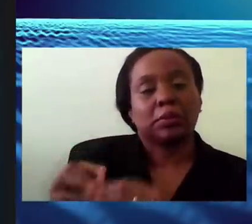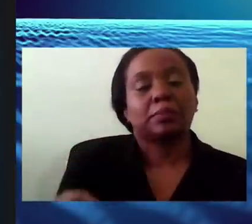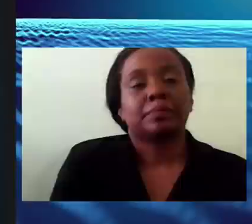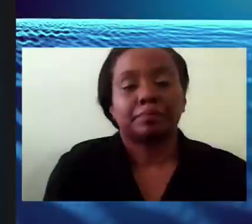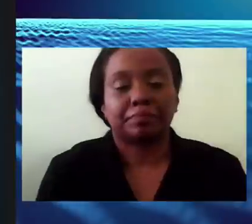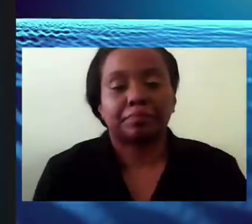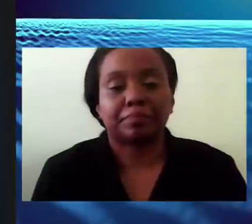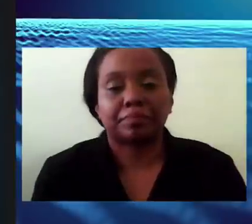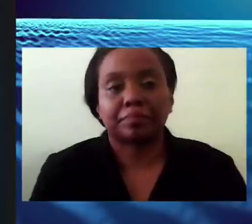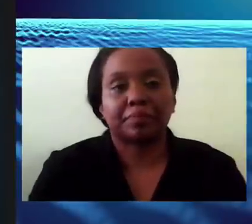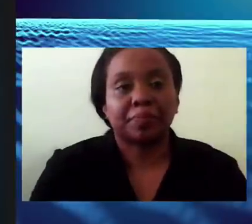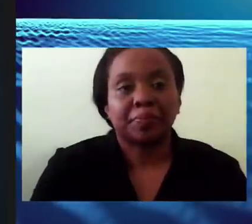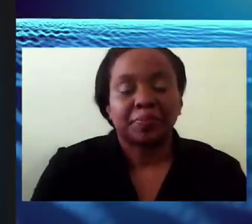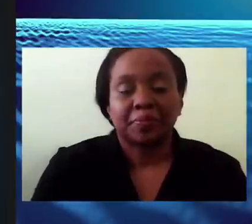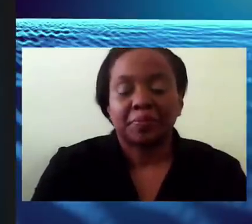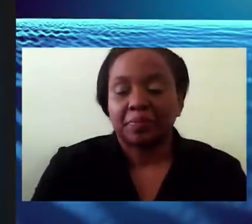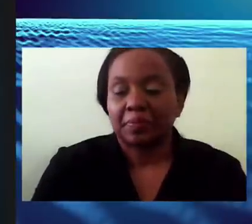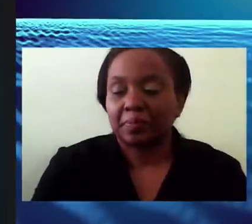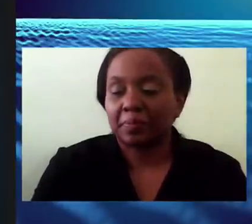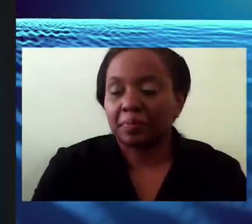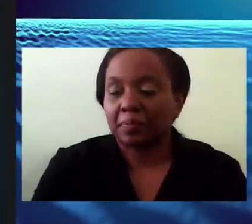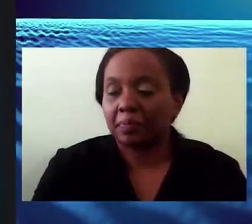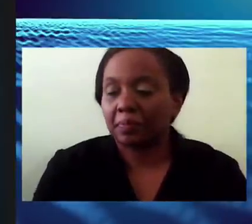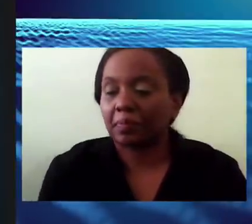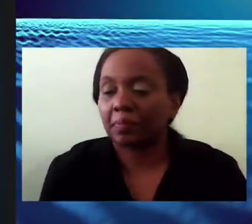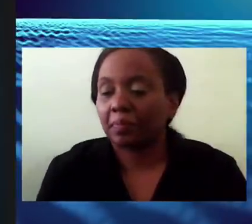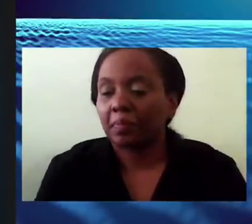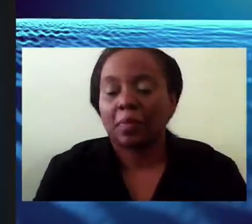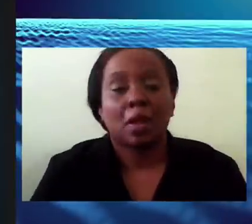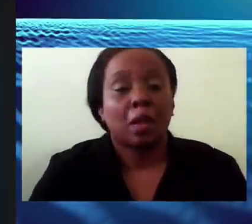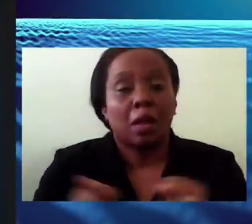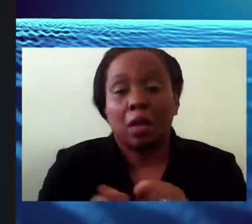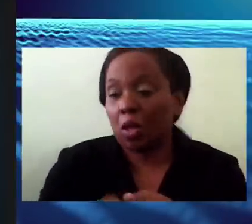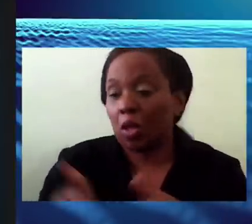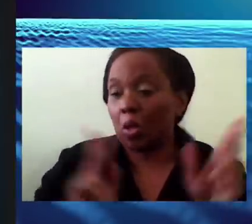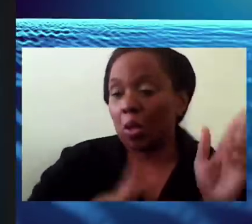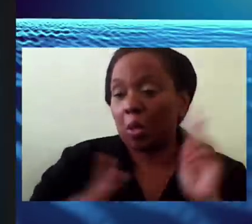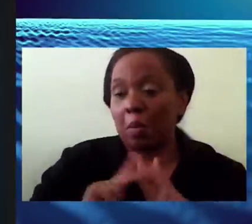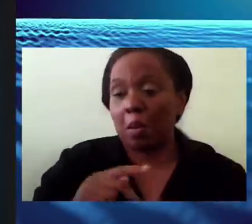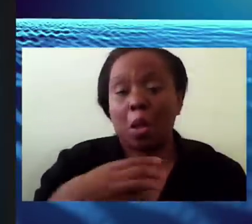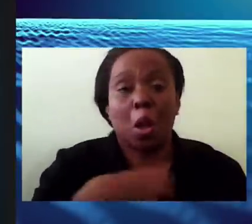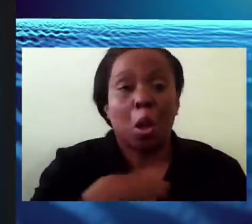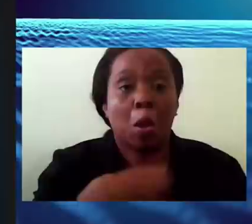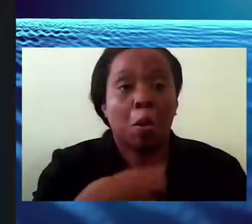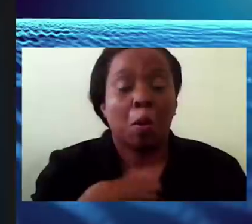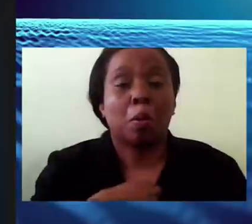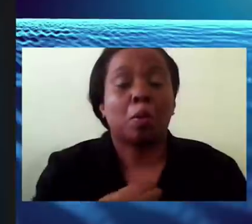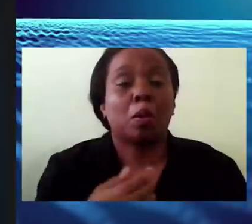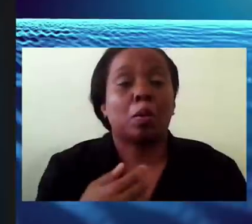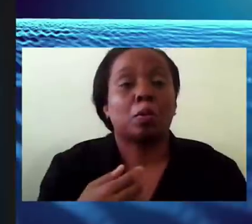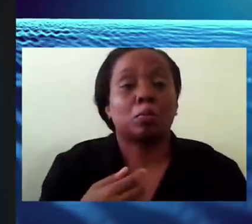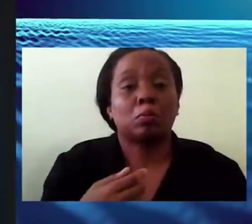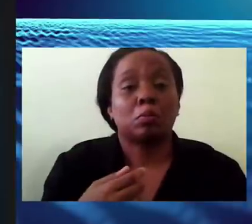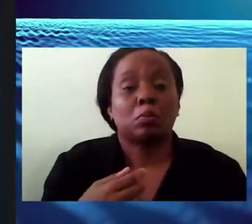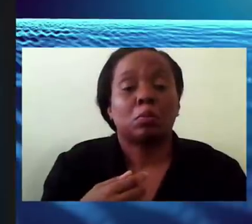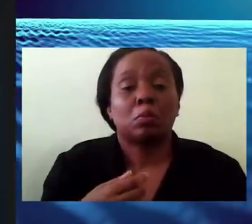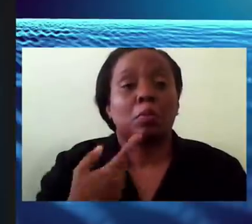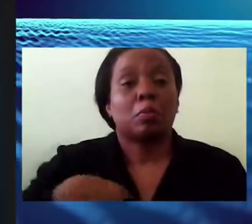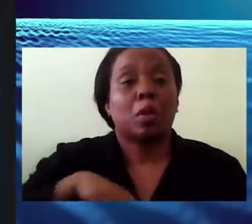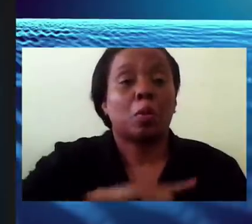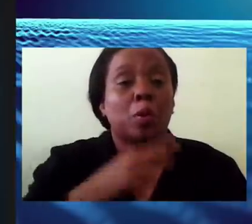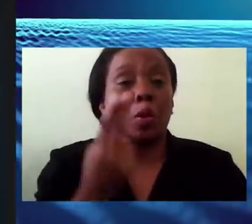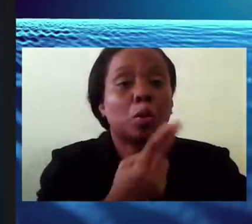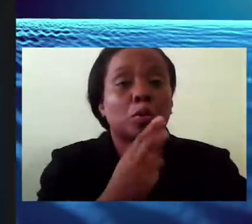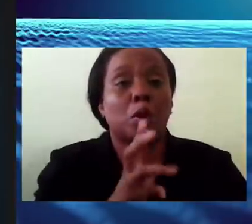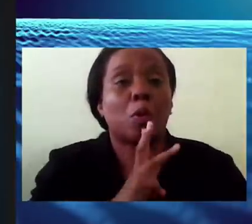arose, persons were complaining that we were using water when people in Barbados had no water. And a number of people